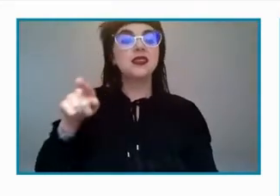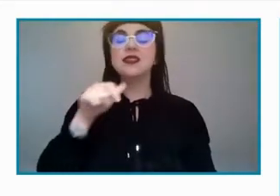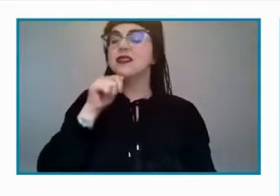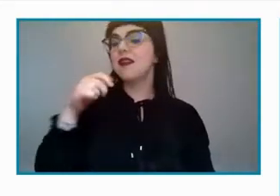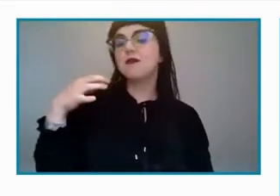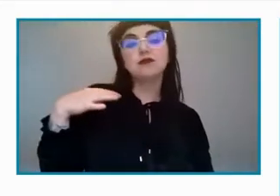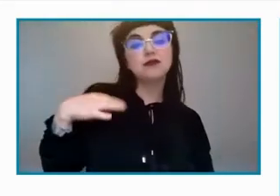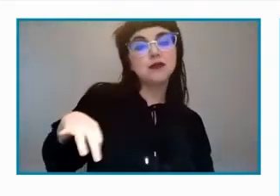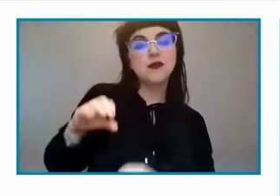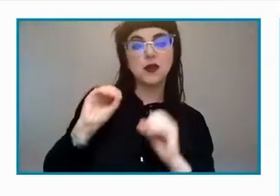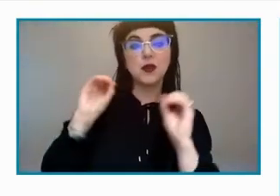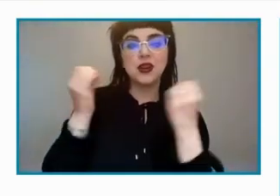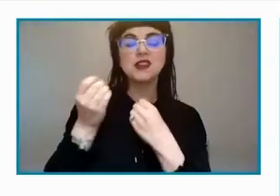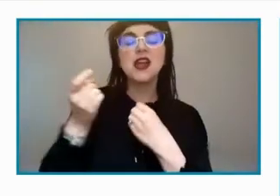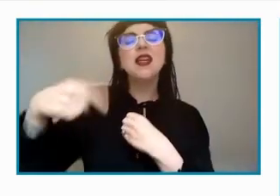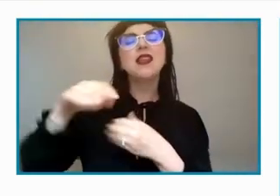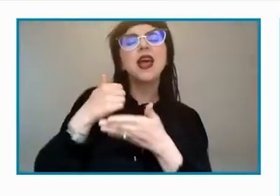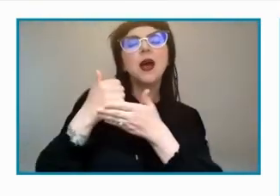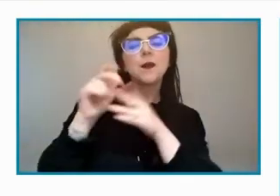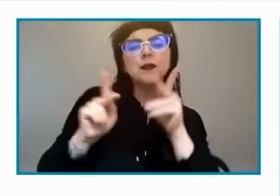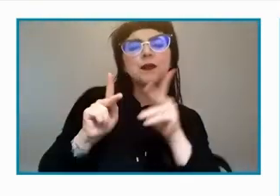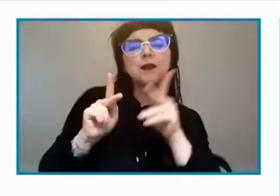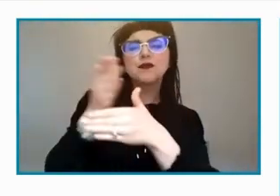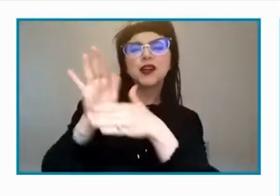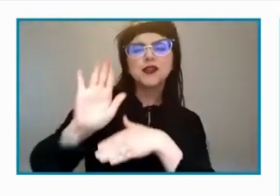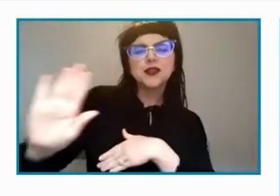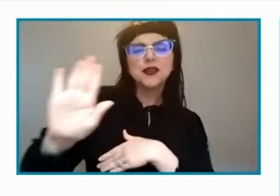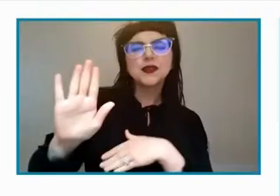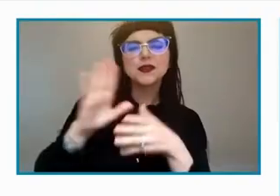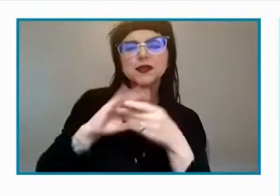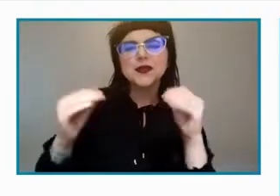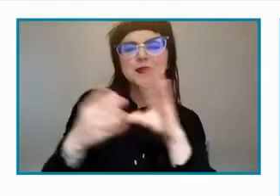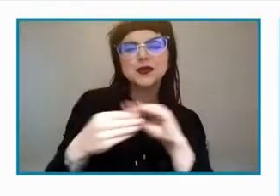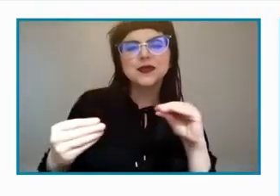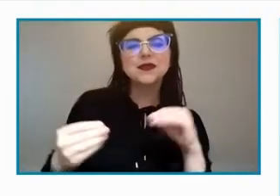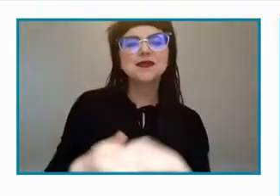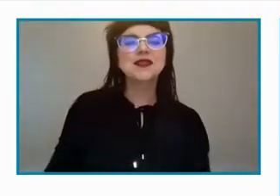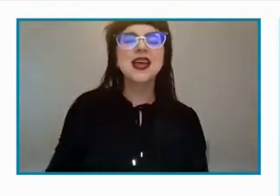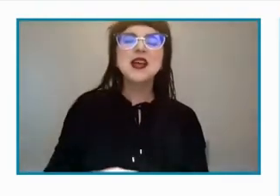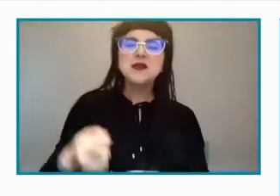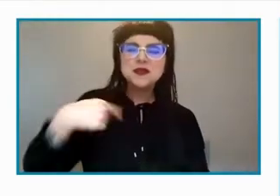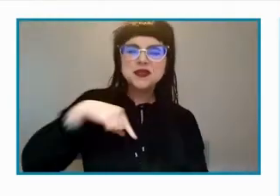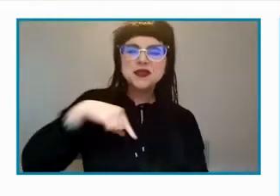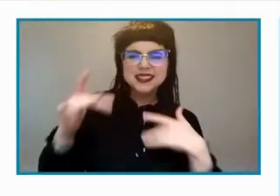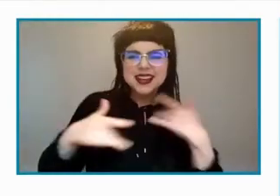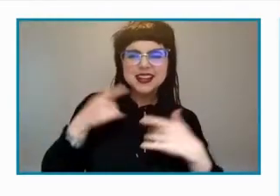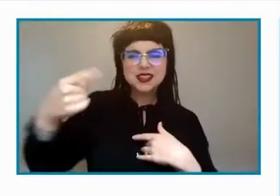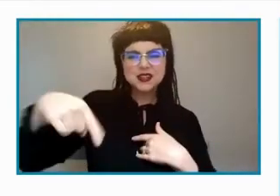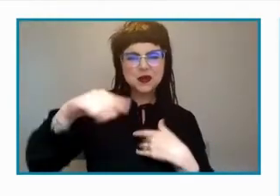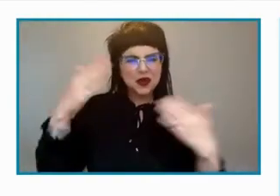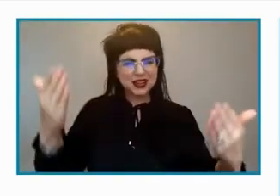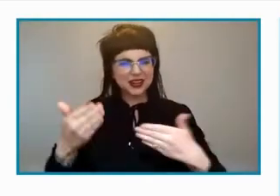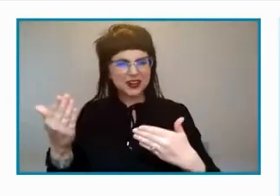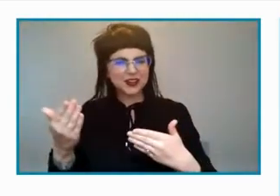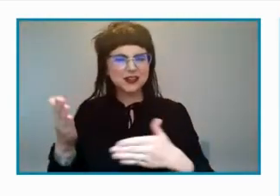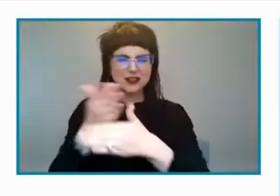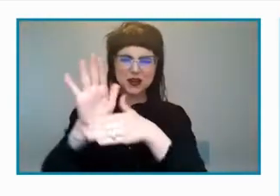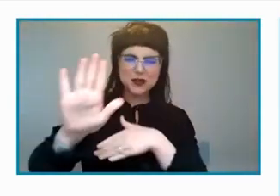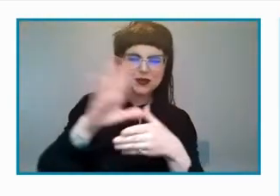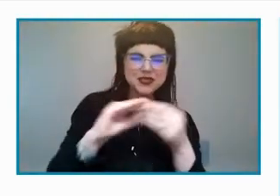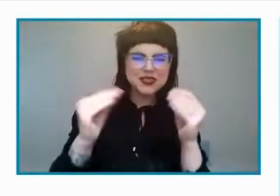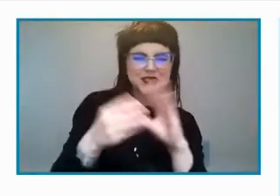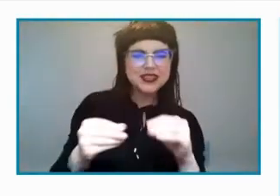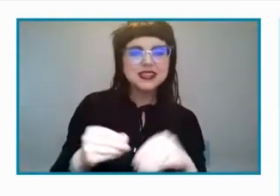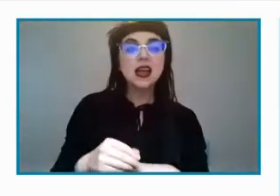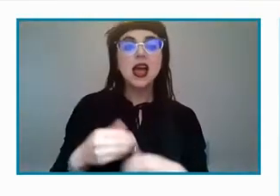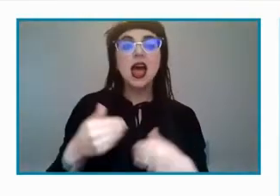their stories and tell them better. So excited to hear you all tell your stories today. And we have Justin